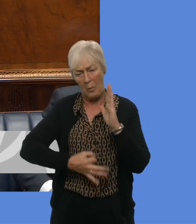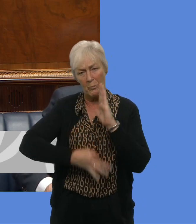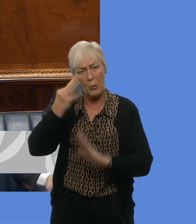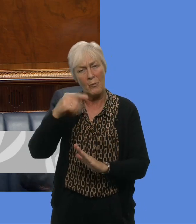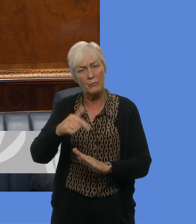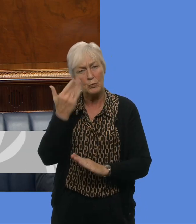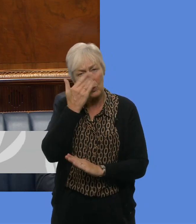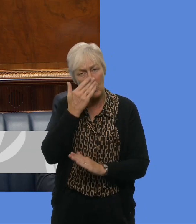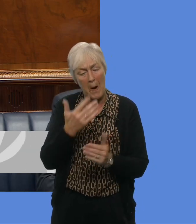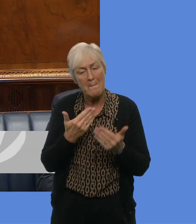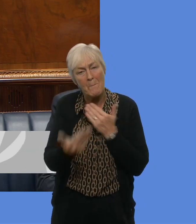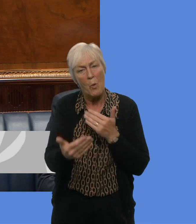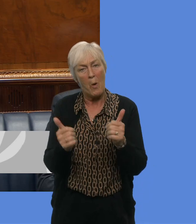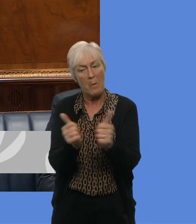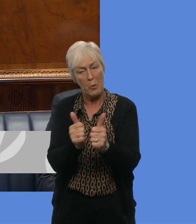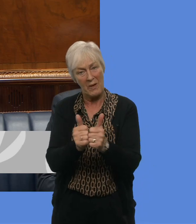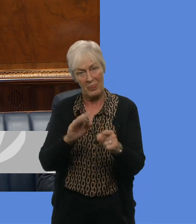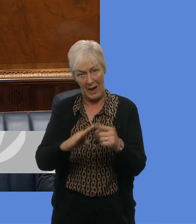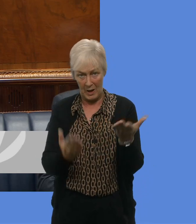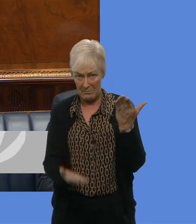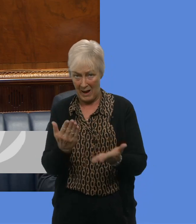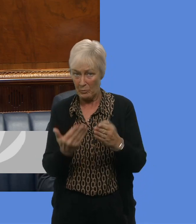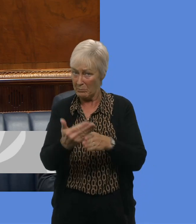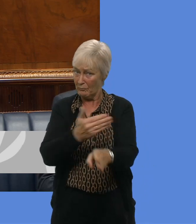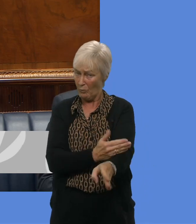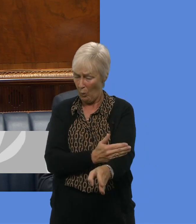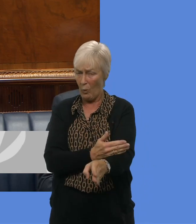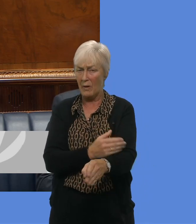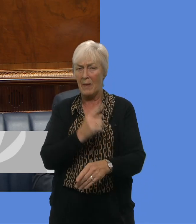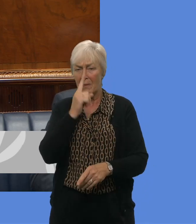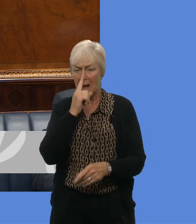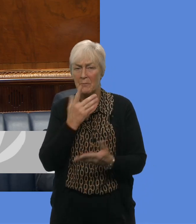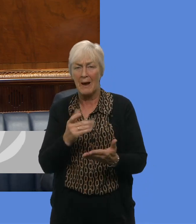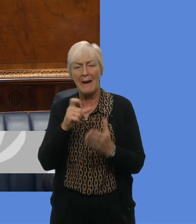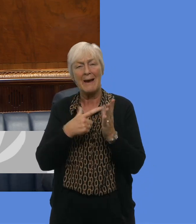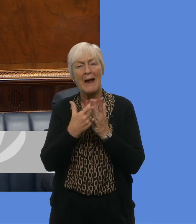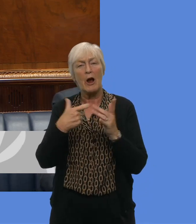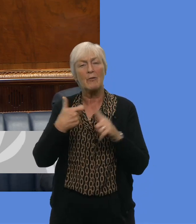more appropriate manner than they have done? And I think in particular of Carrick Primary